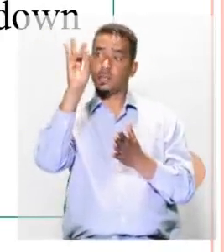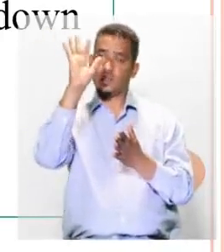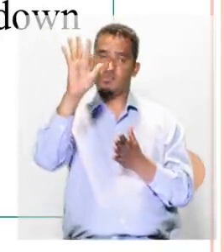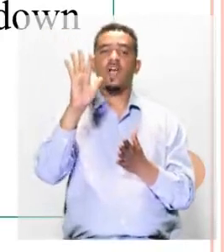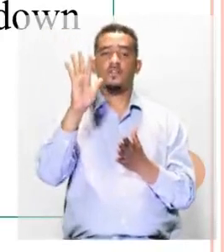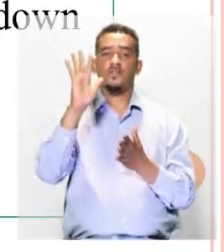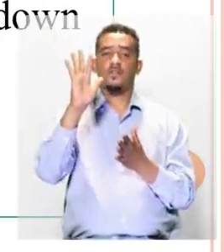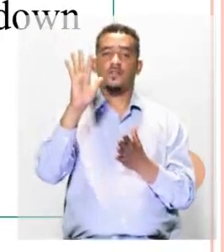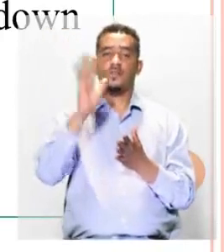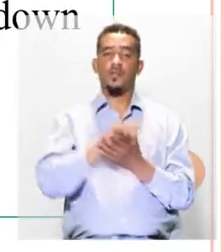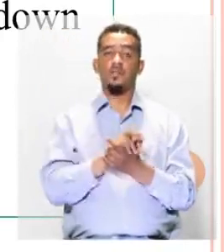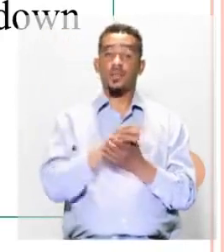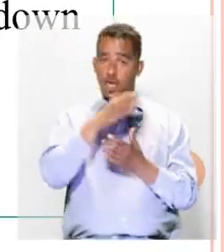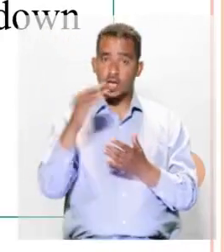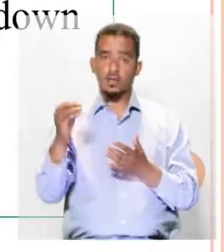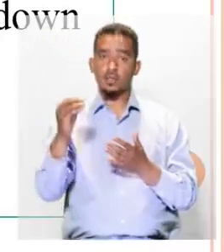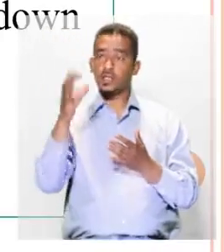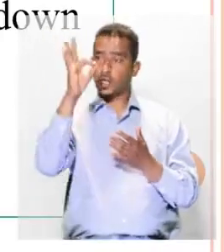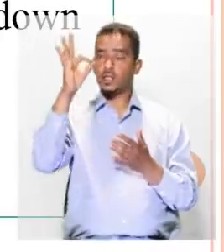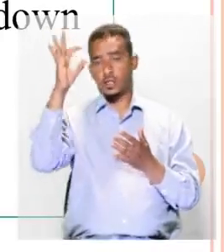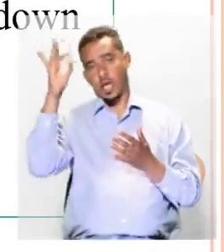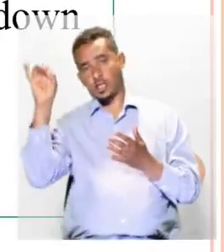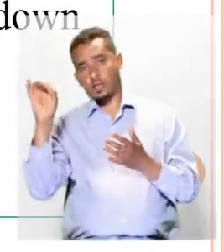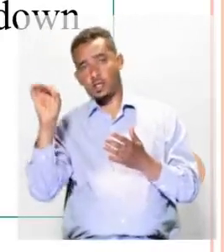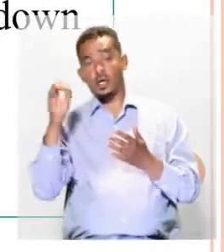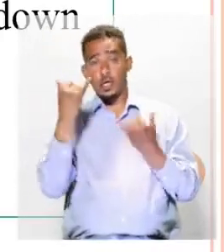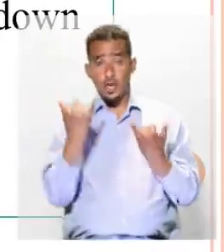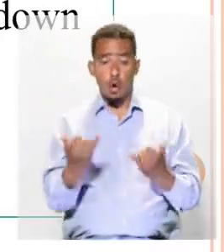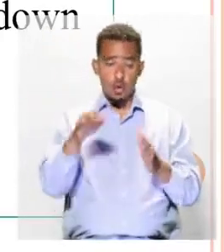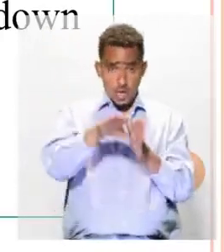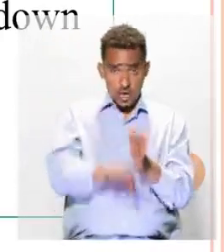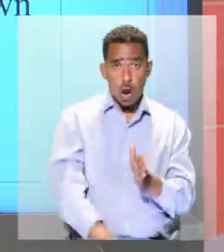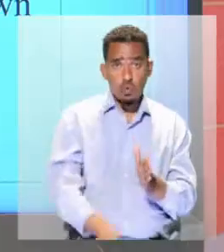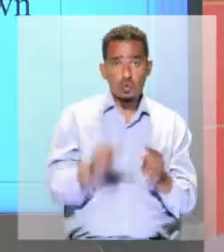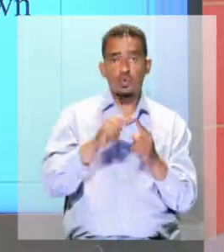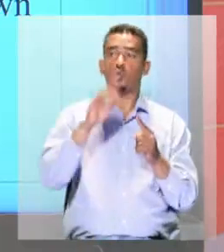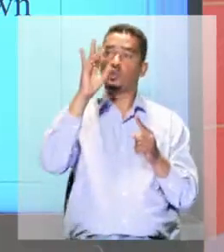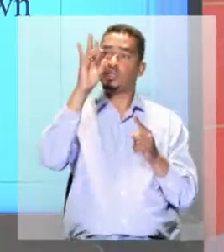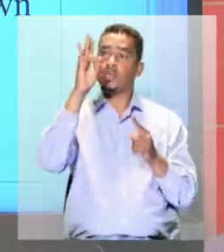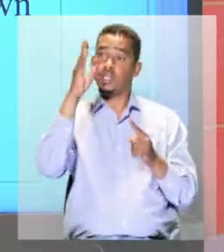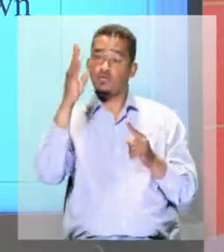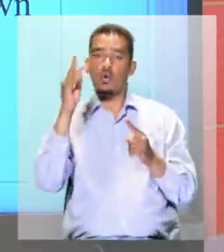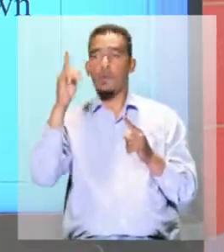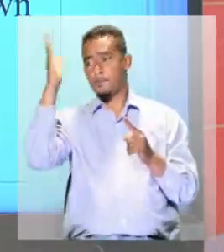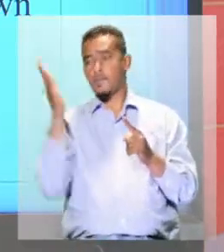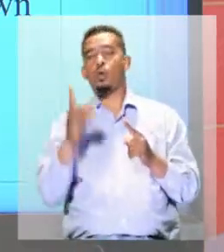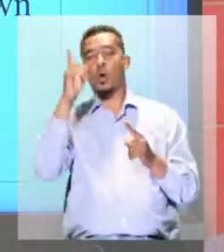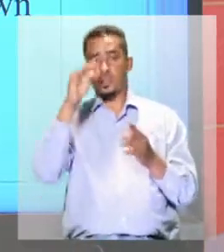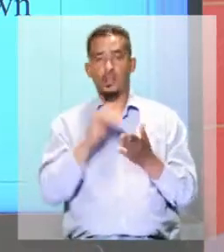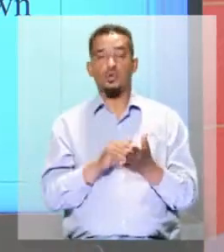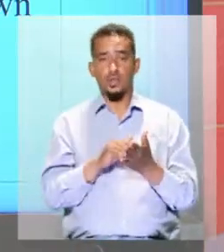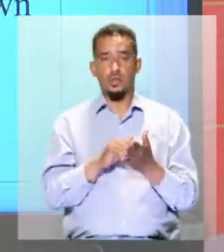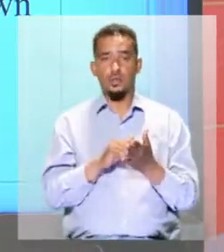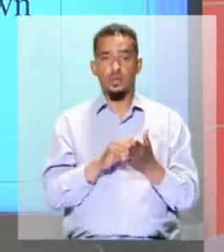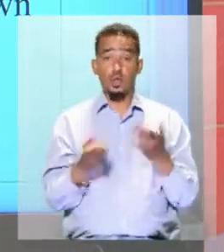1975 and 80, and now it is down to 74 per 1,000 when we see